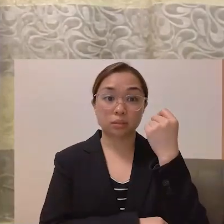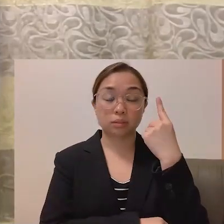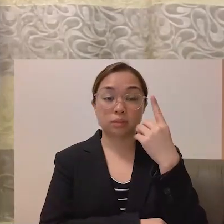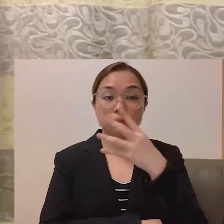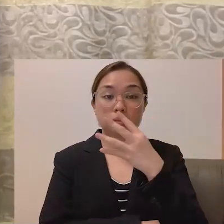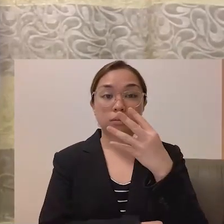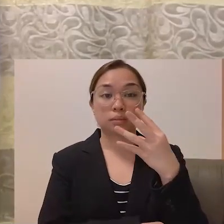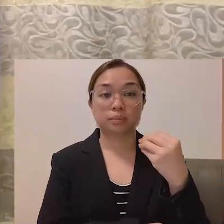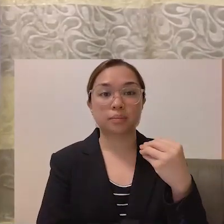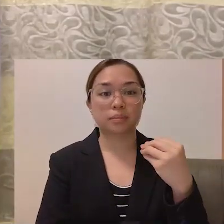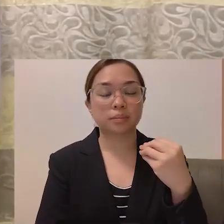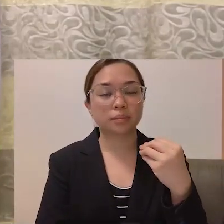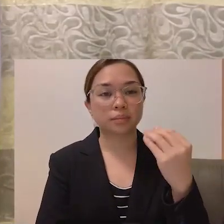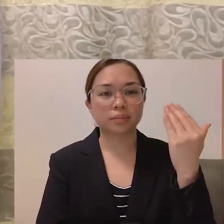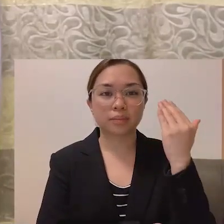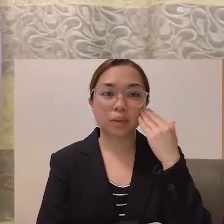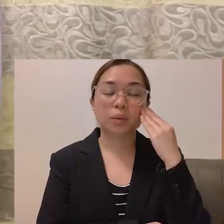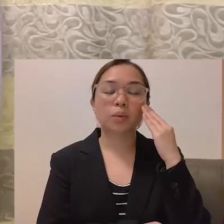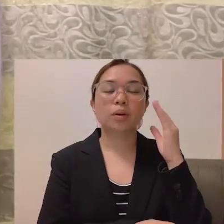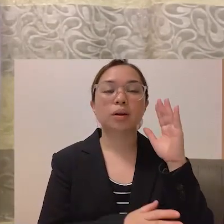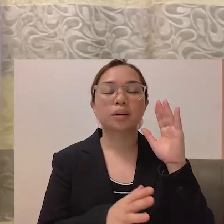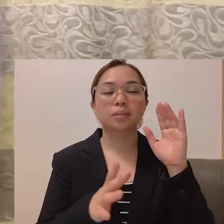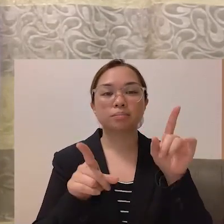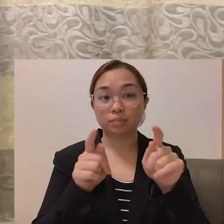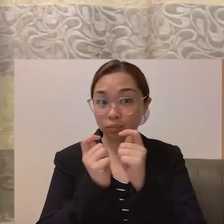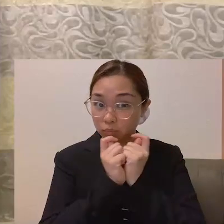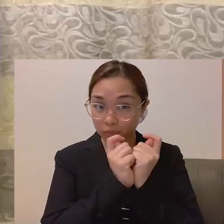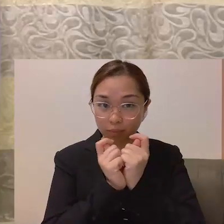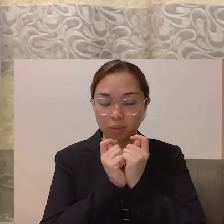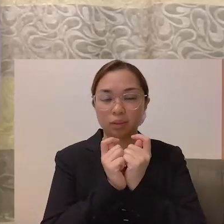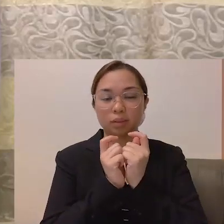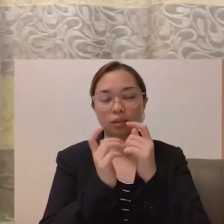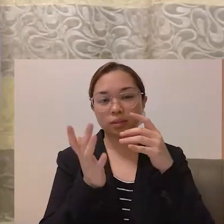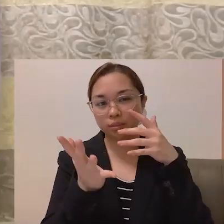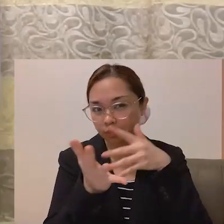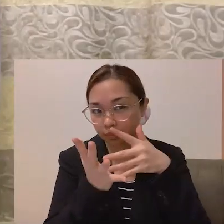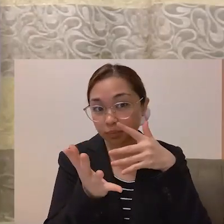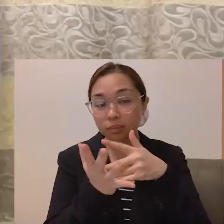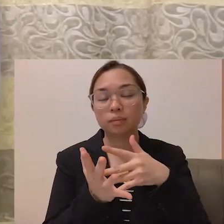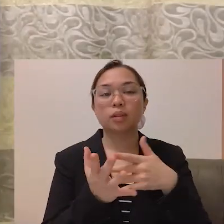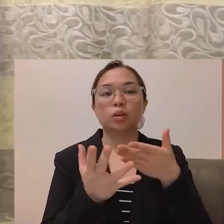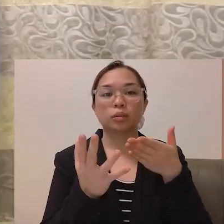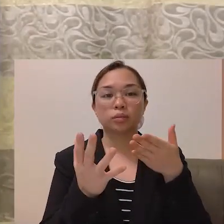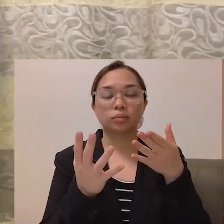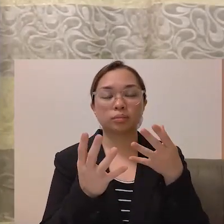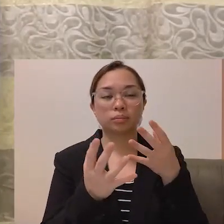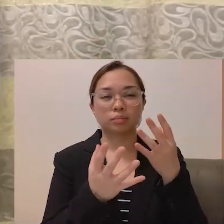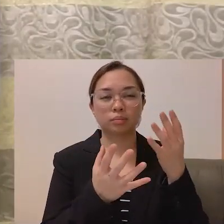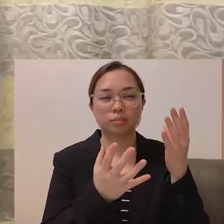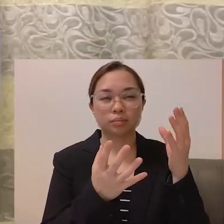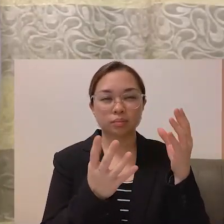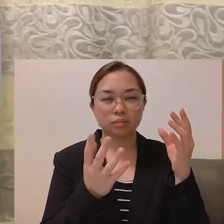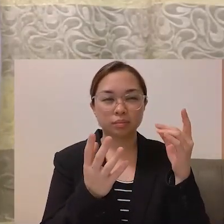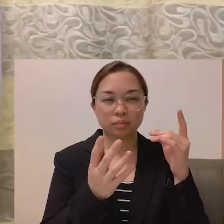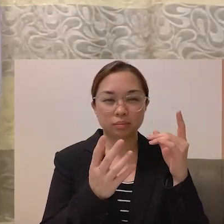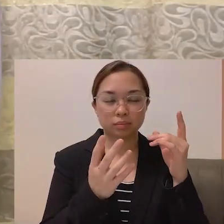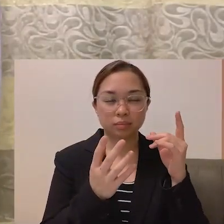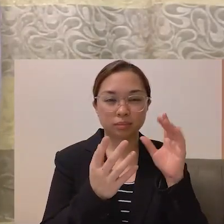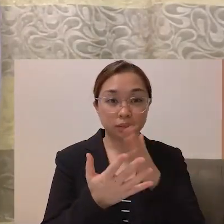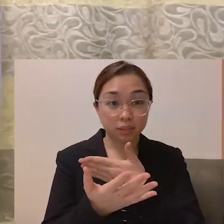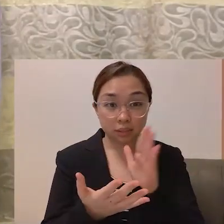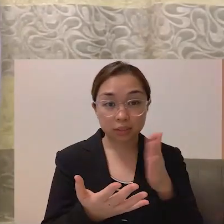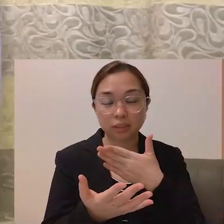truth as we walk further into the Holy of Holies through our singing, listening to His word,